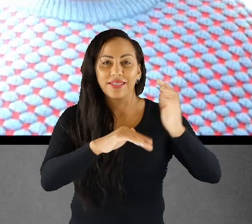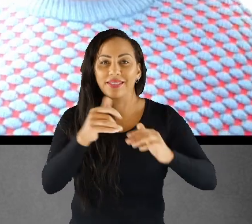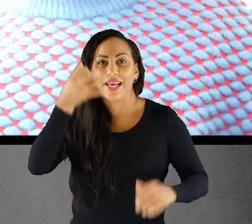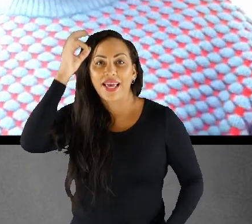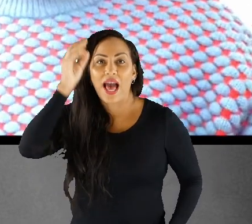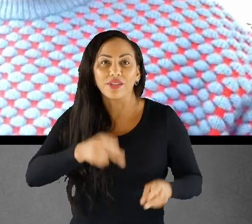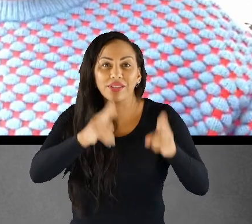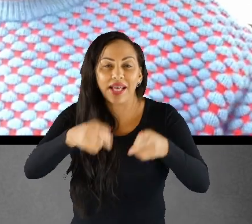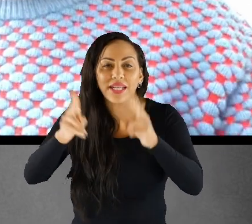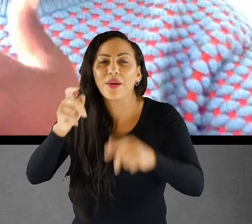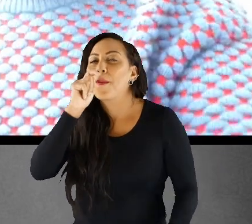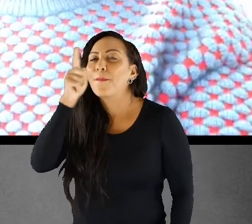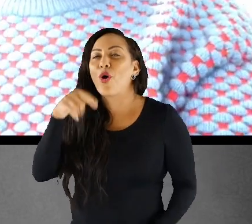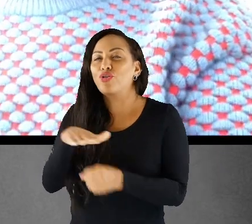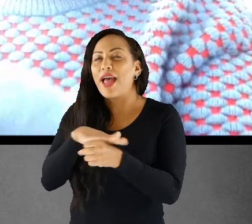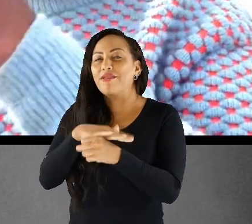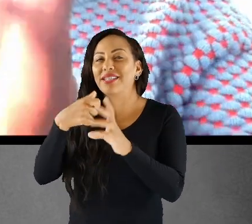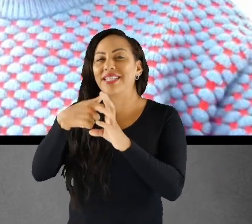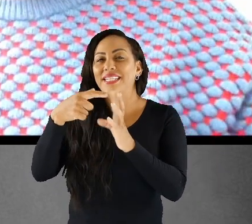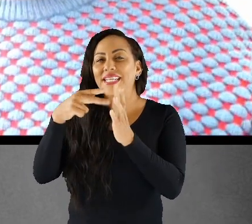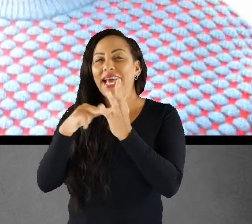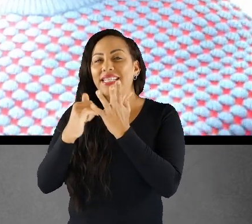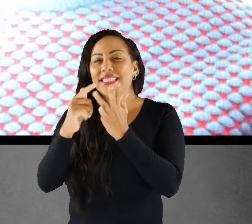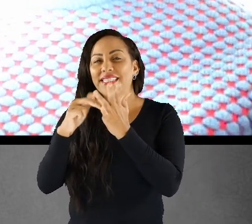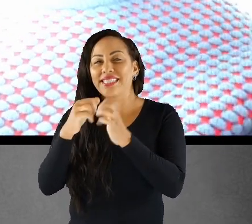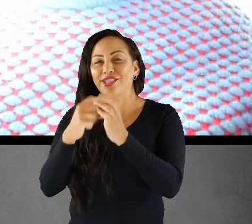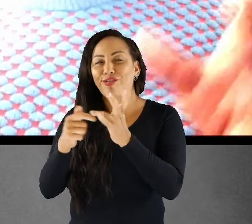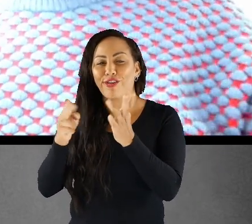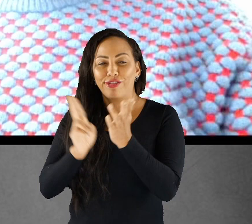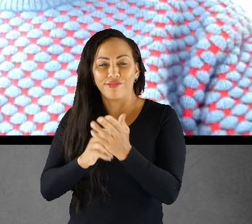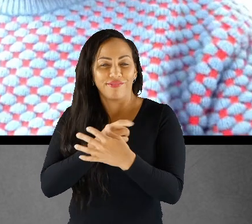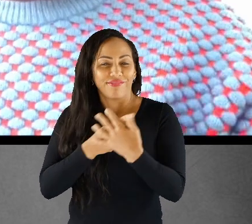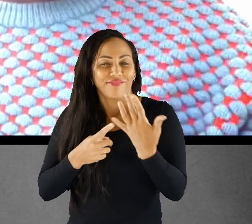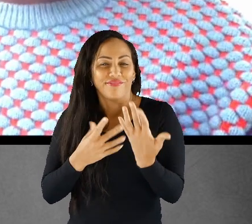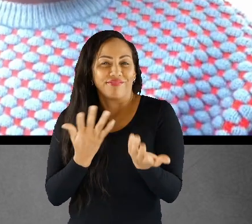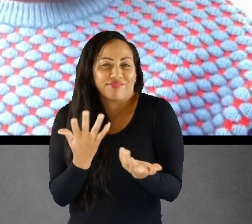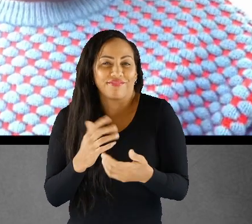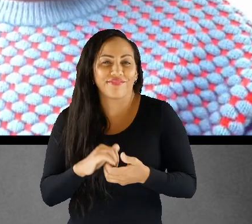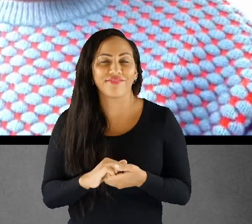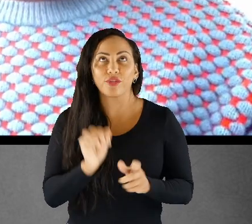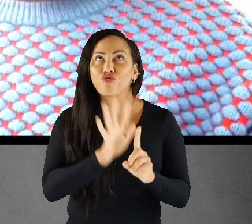council estates. You look at posh areas in Kensington. I don't know.